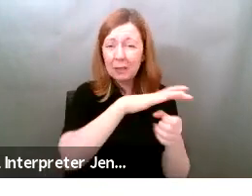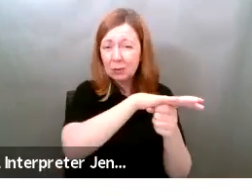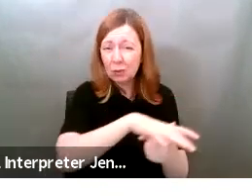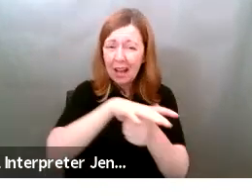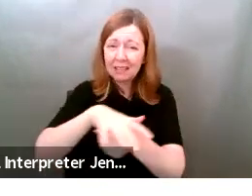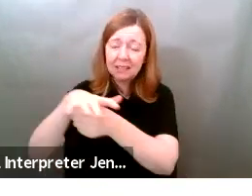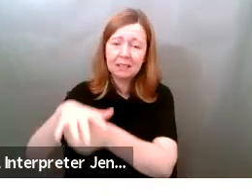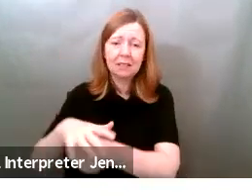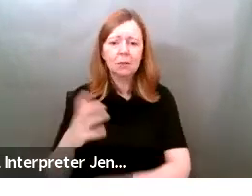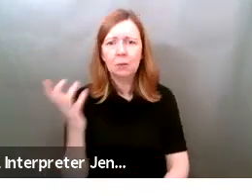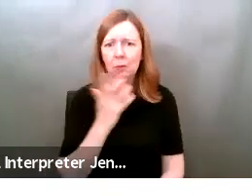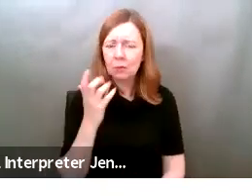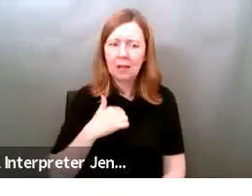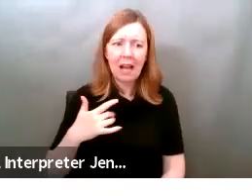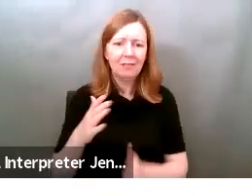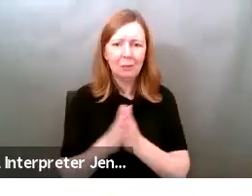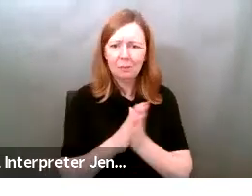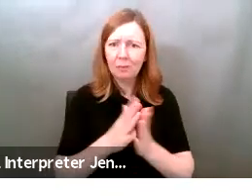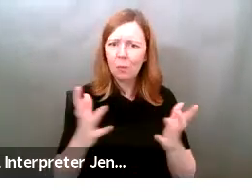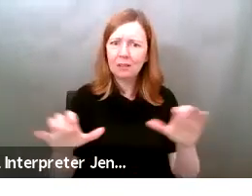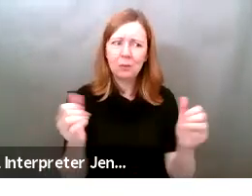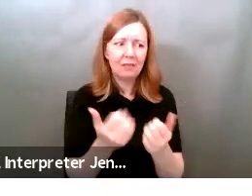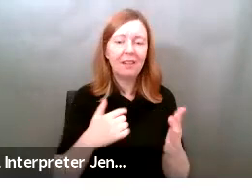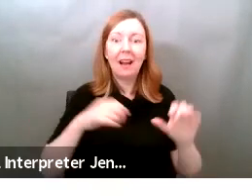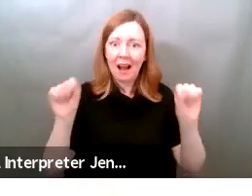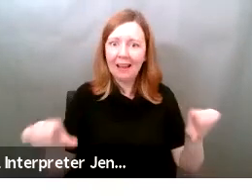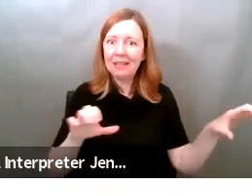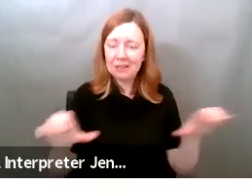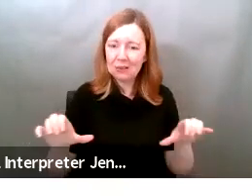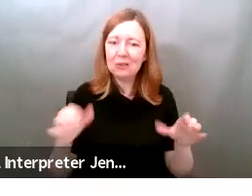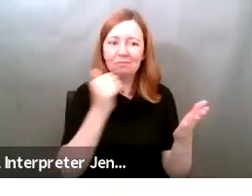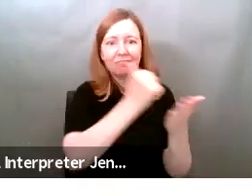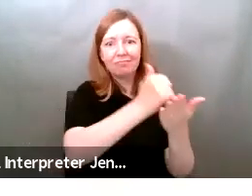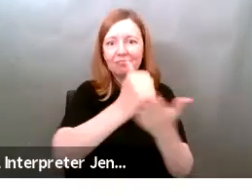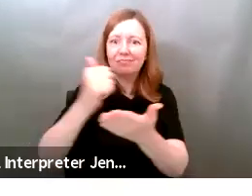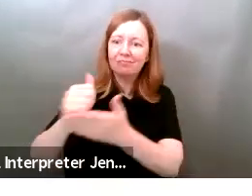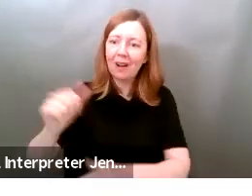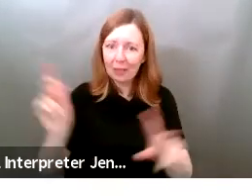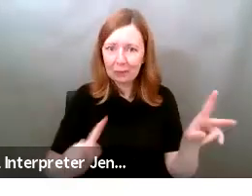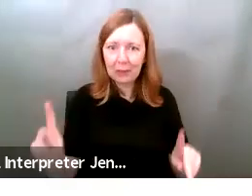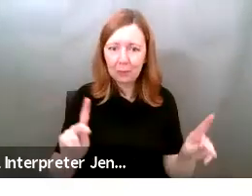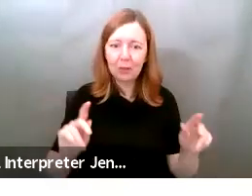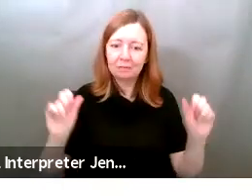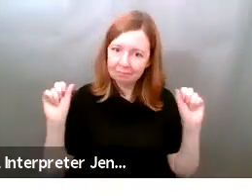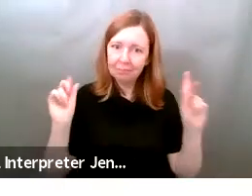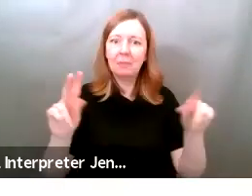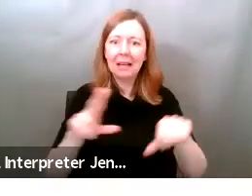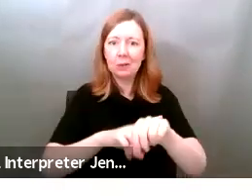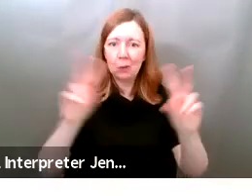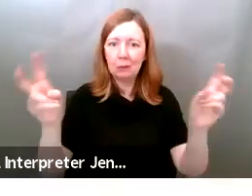that I am so motivated to do everything I can and to help everyone I can get back to